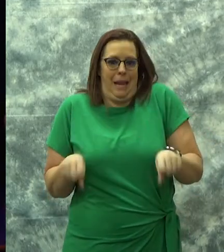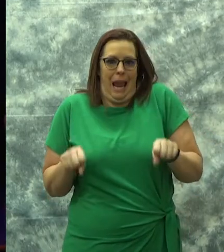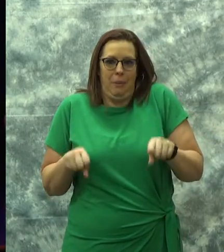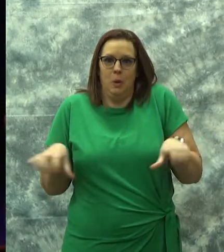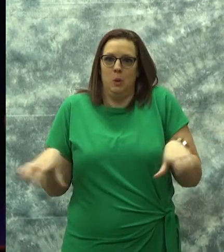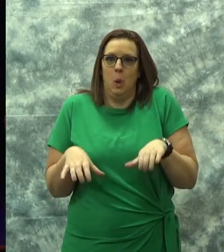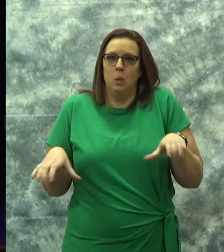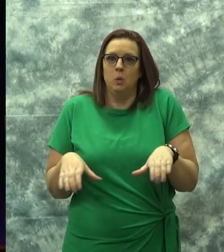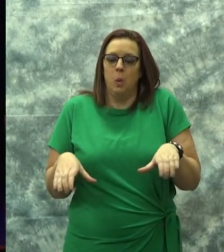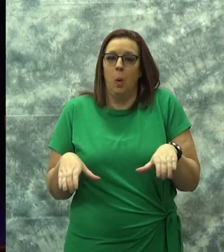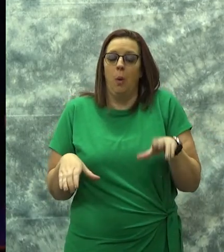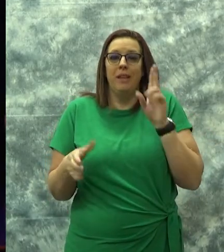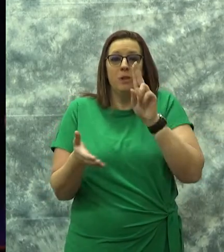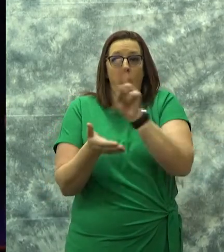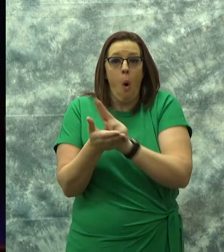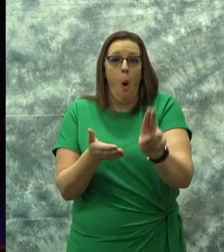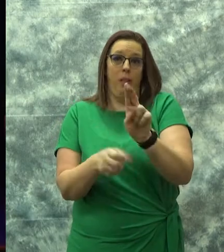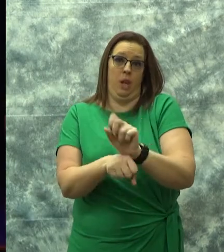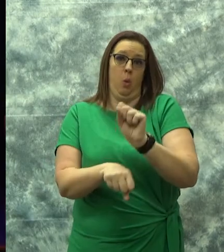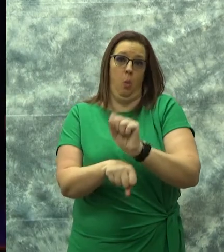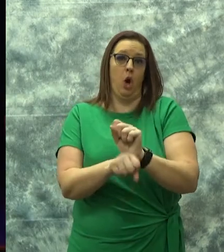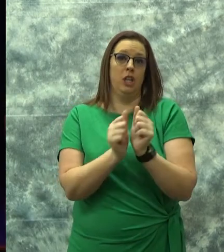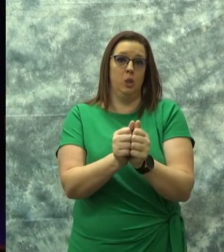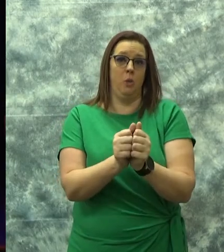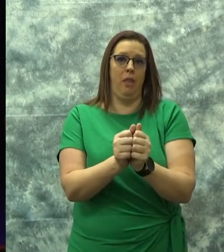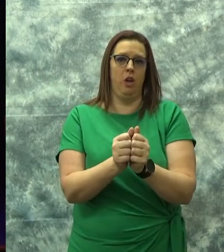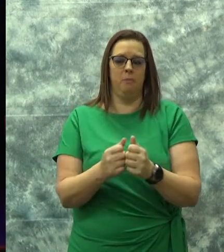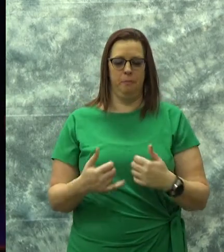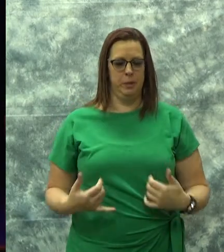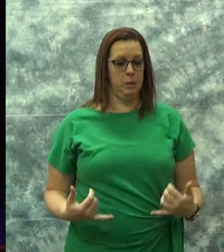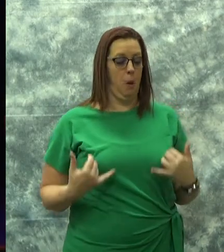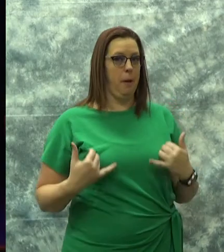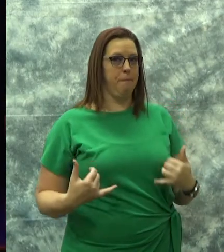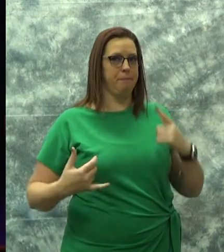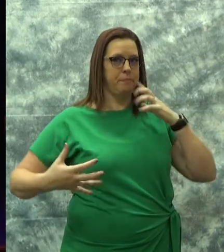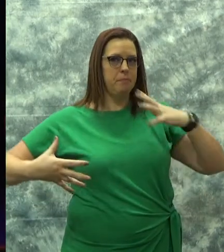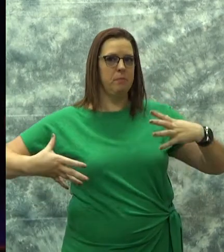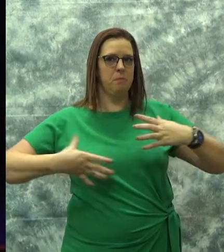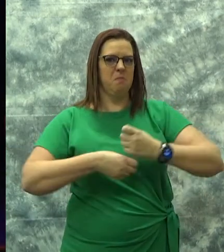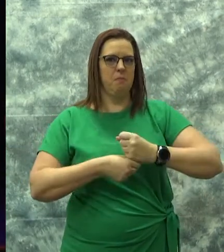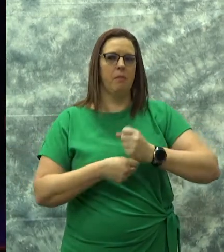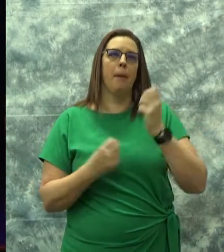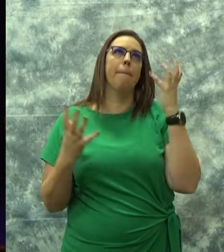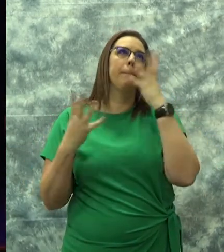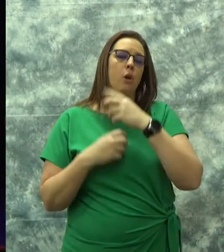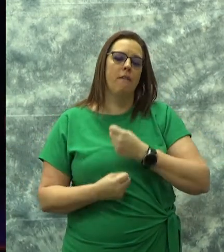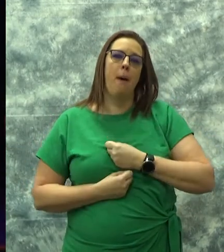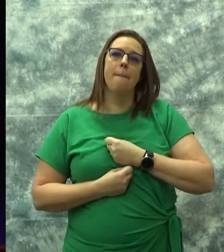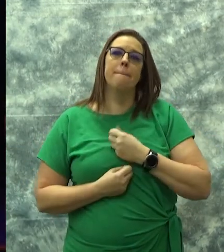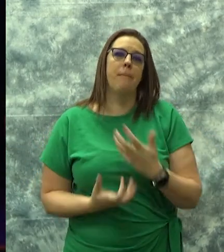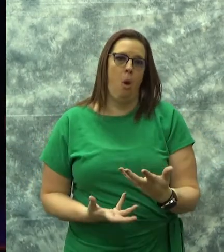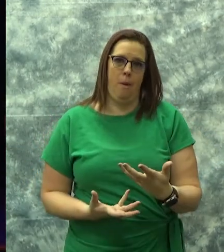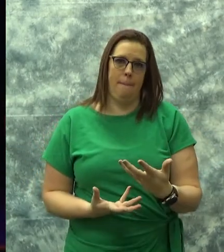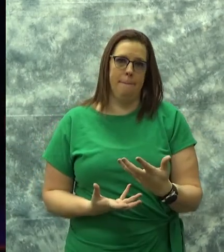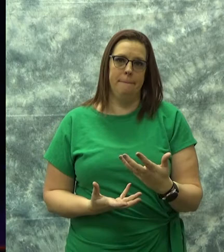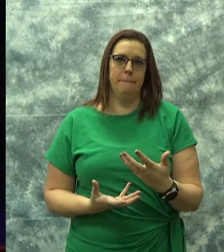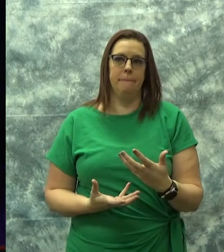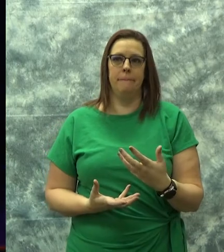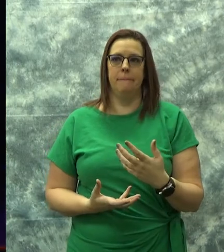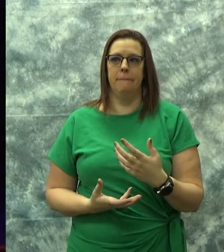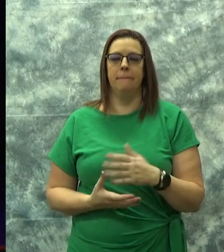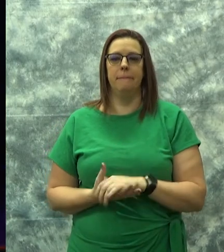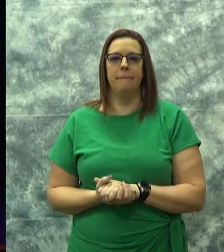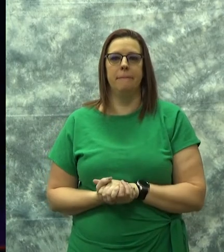to be able to do this holy, sacred work together. I'd like to close today with a beautiful poem from my favorite